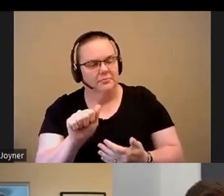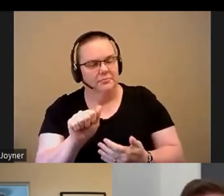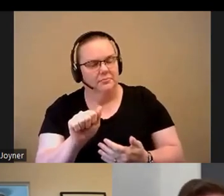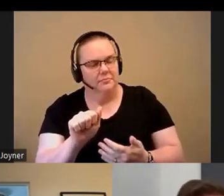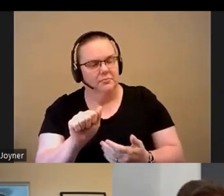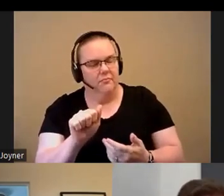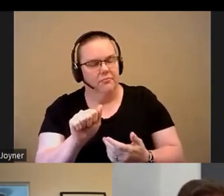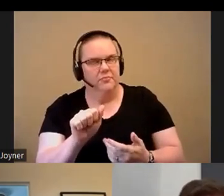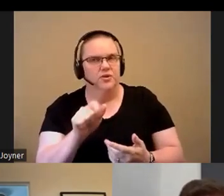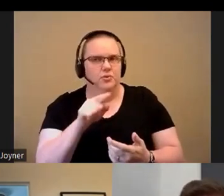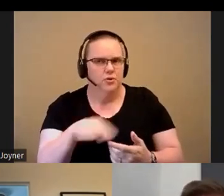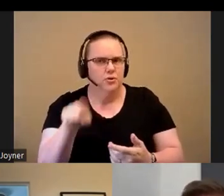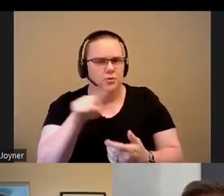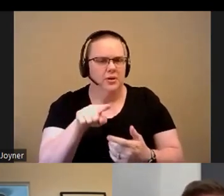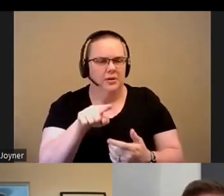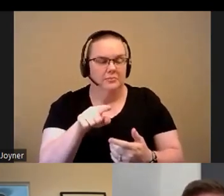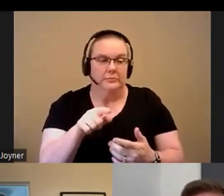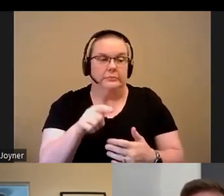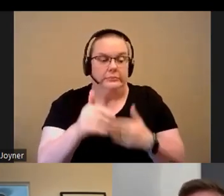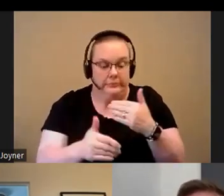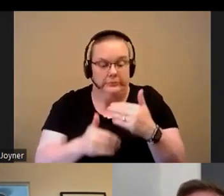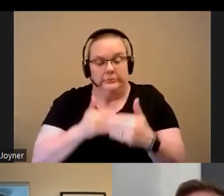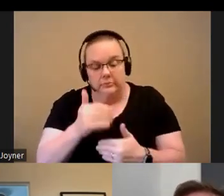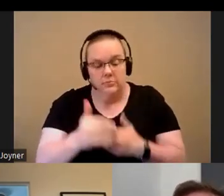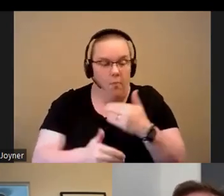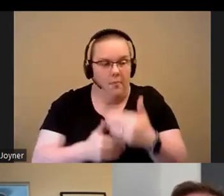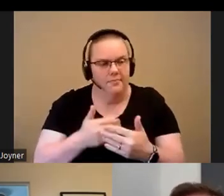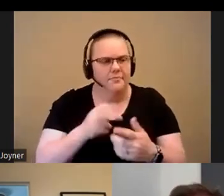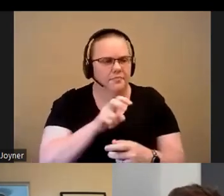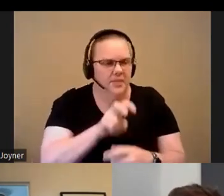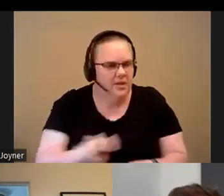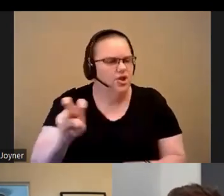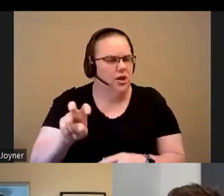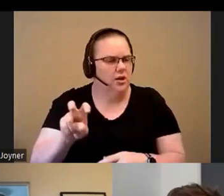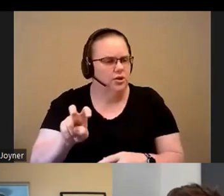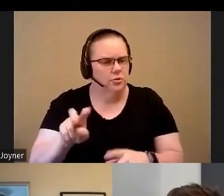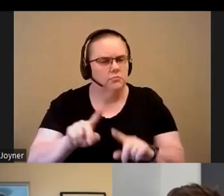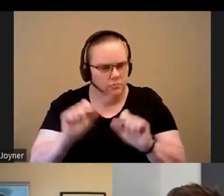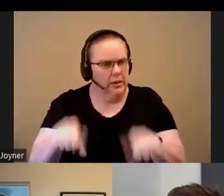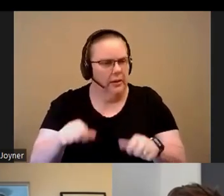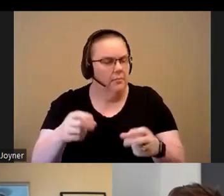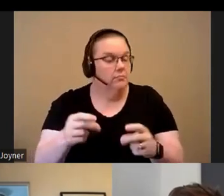they generally are not going to do that. If you have a petition denied,